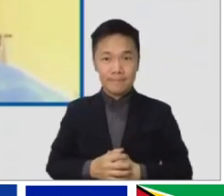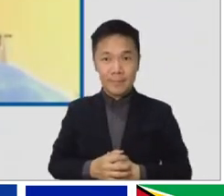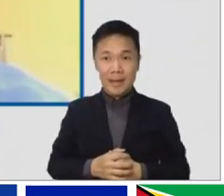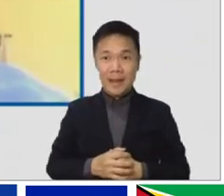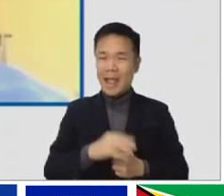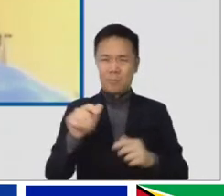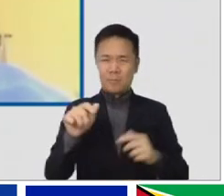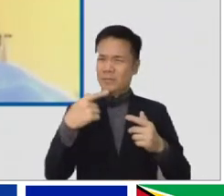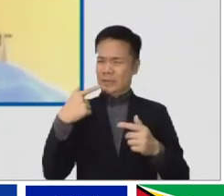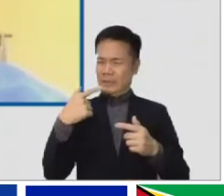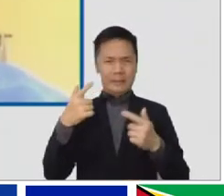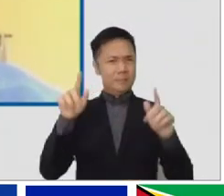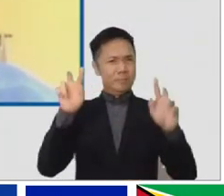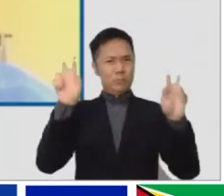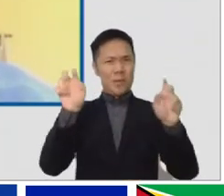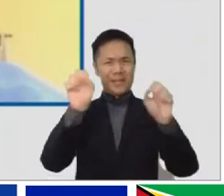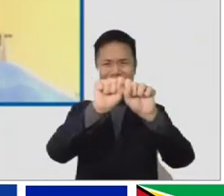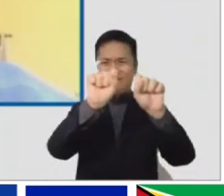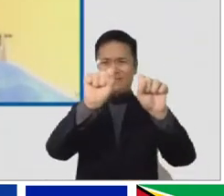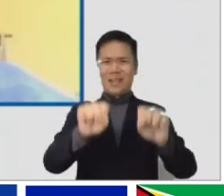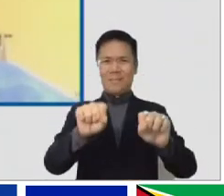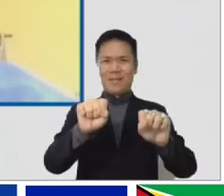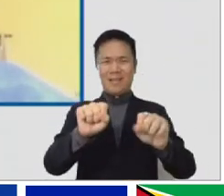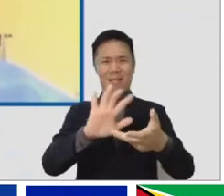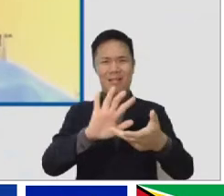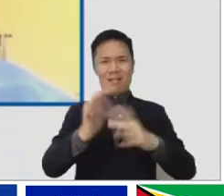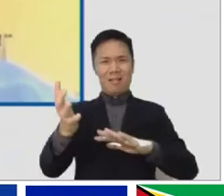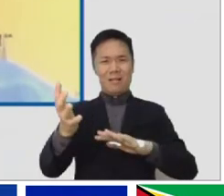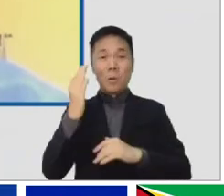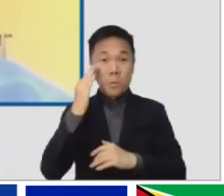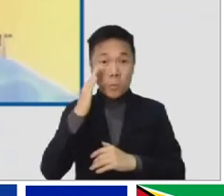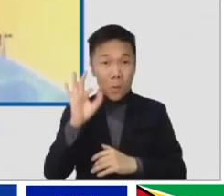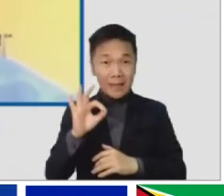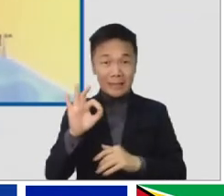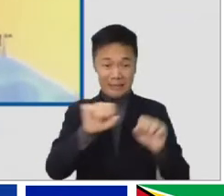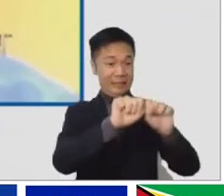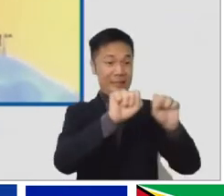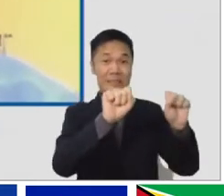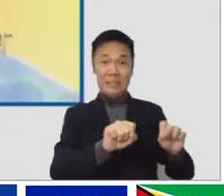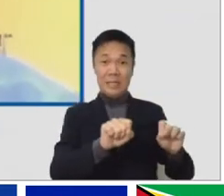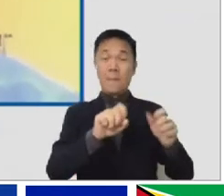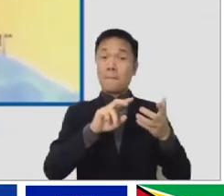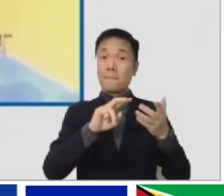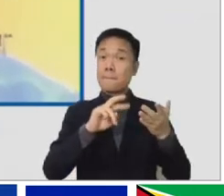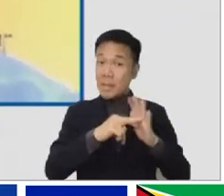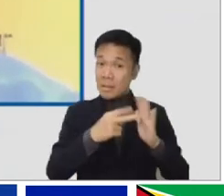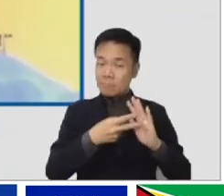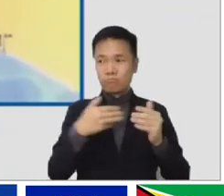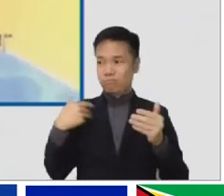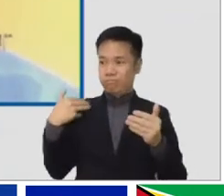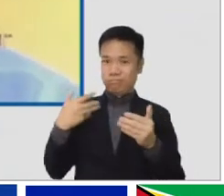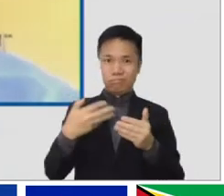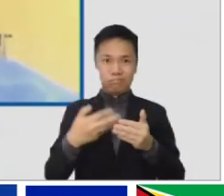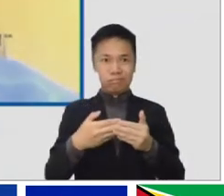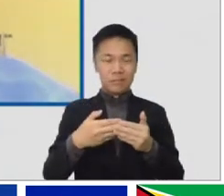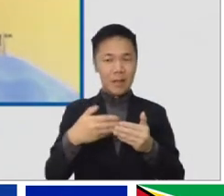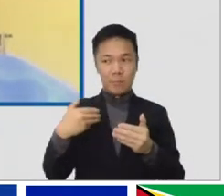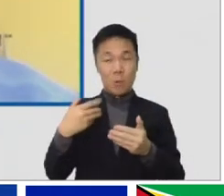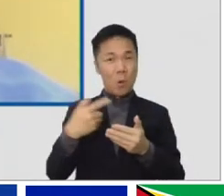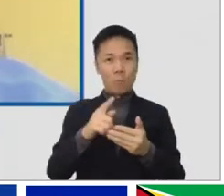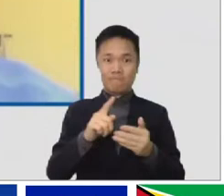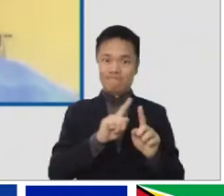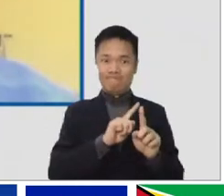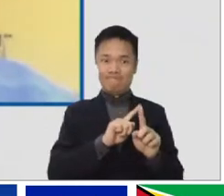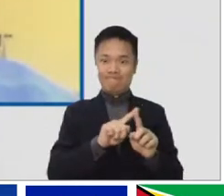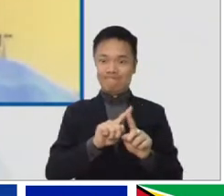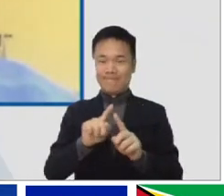the result of the construction of systemic risk conditions in society. Such systemic risk has come